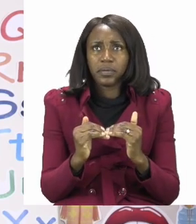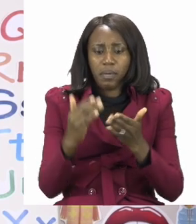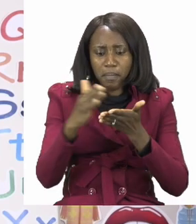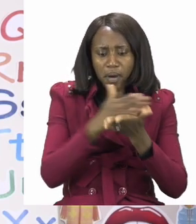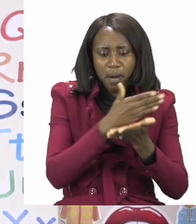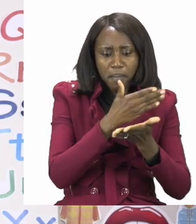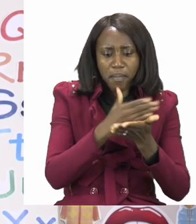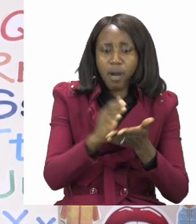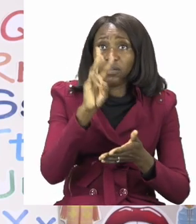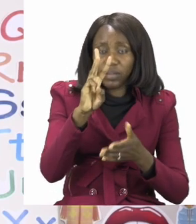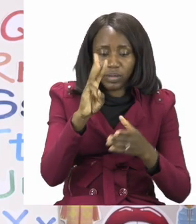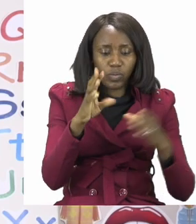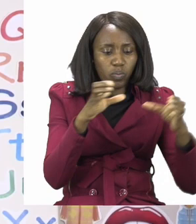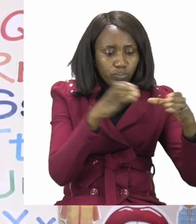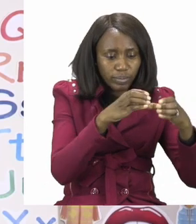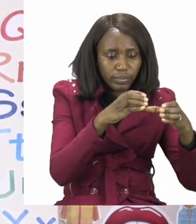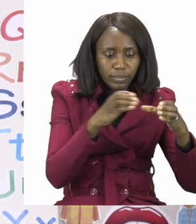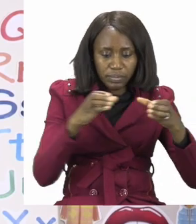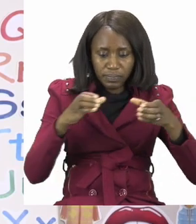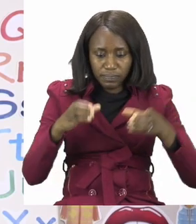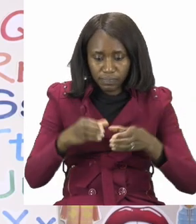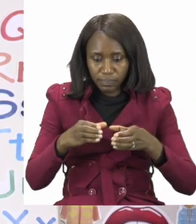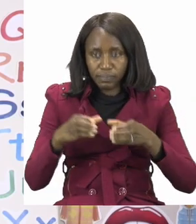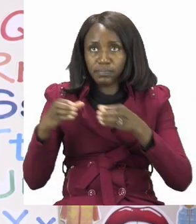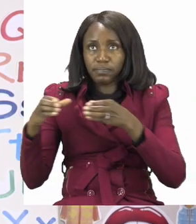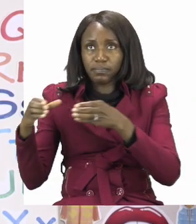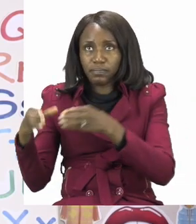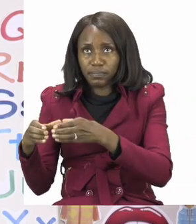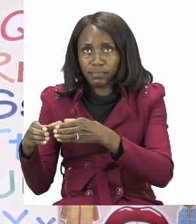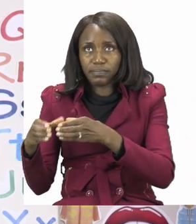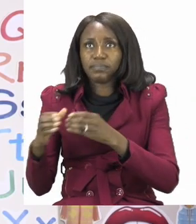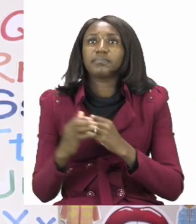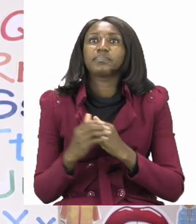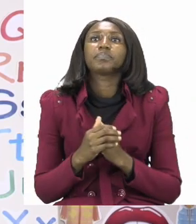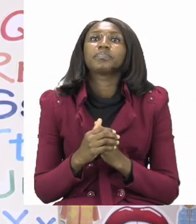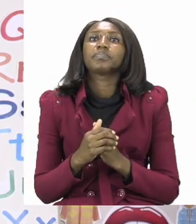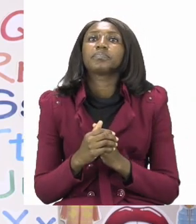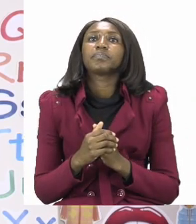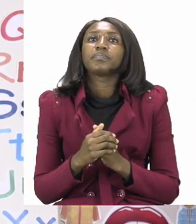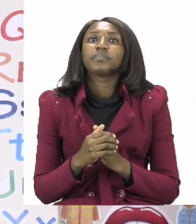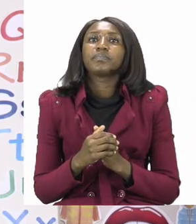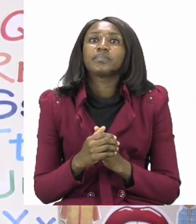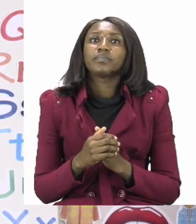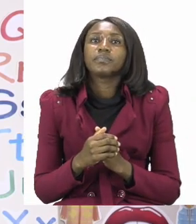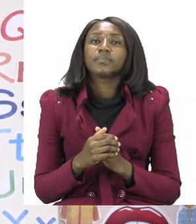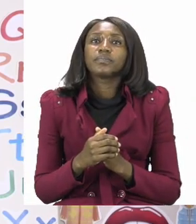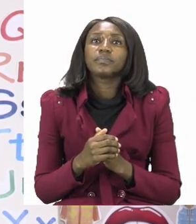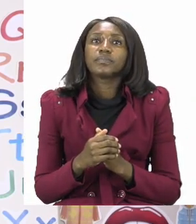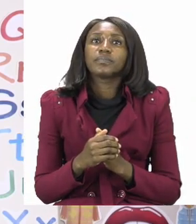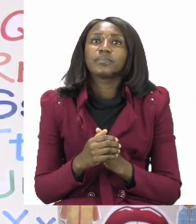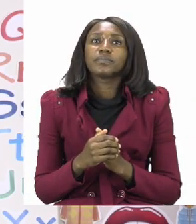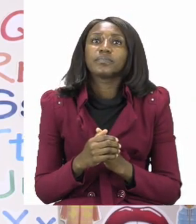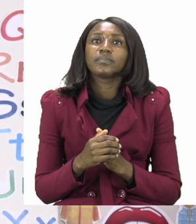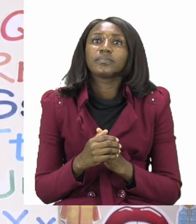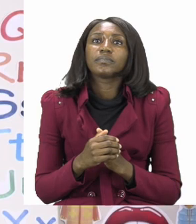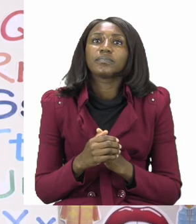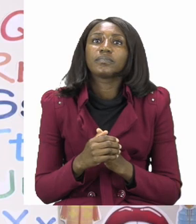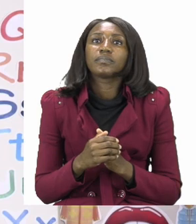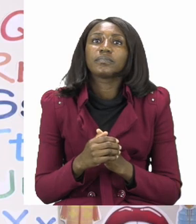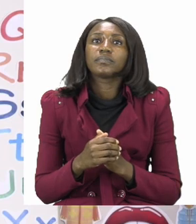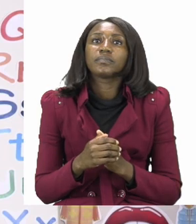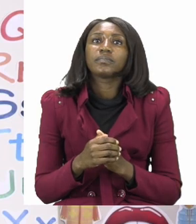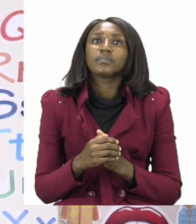by 3. So what you can do now is, instead of drawing your 2 circles, you are going to